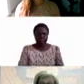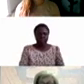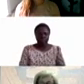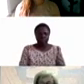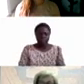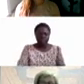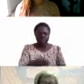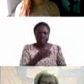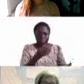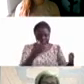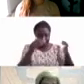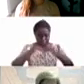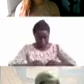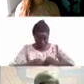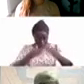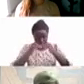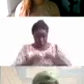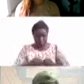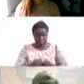services.